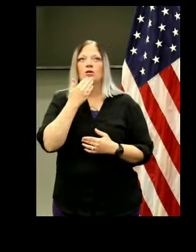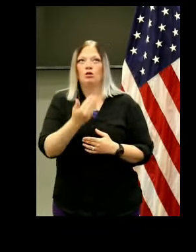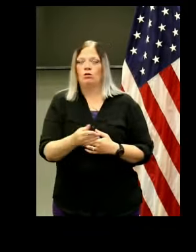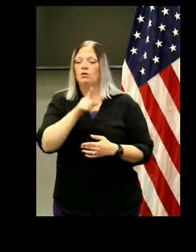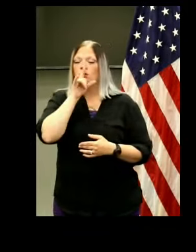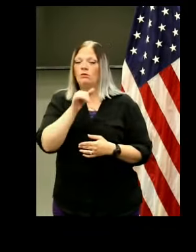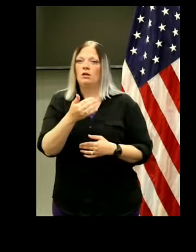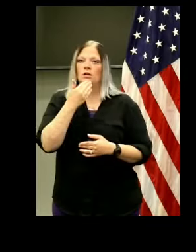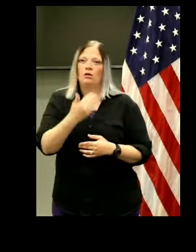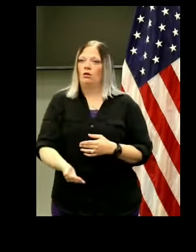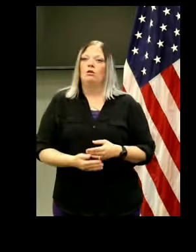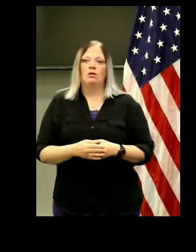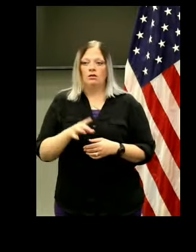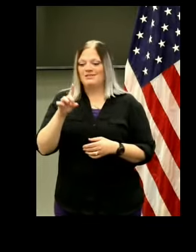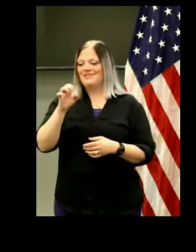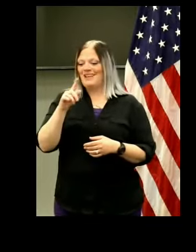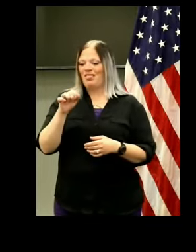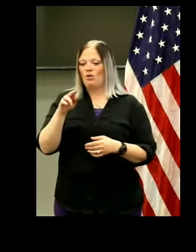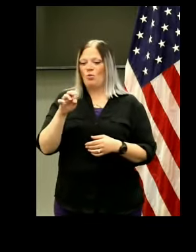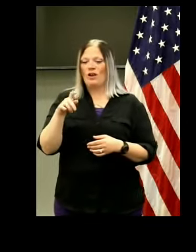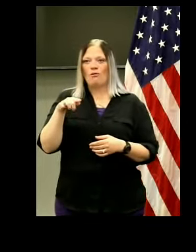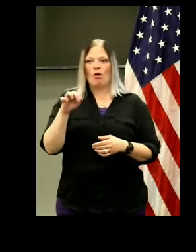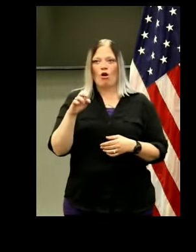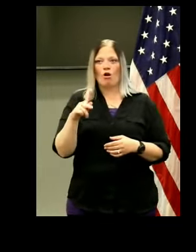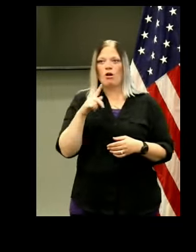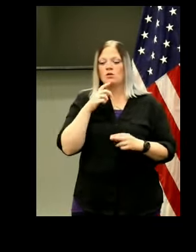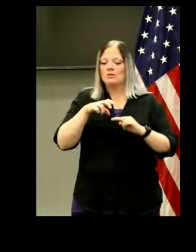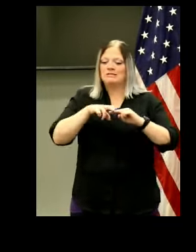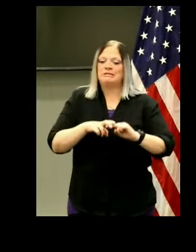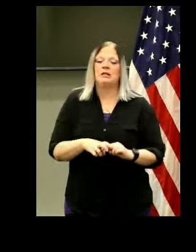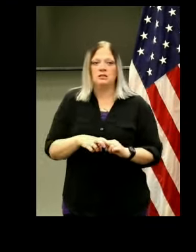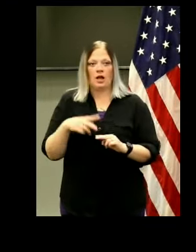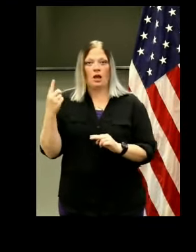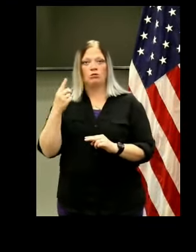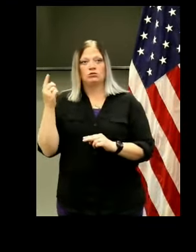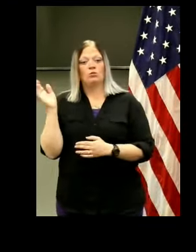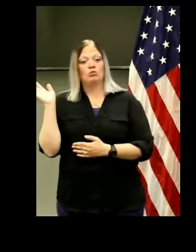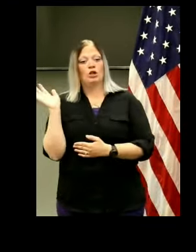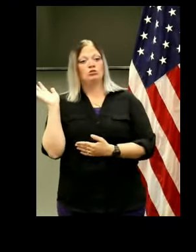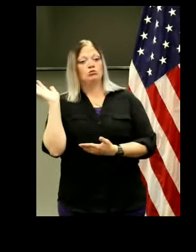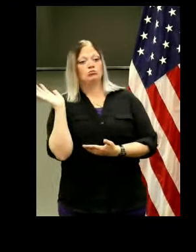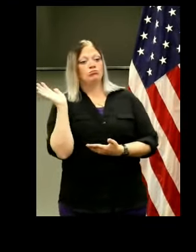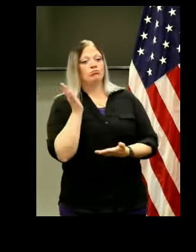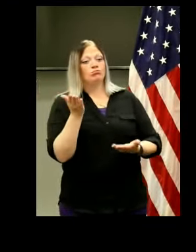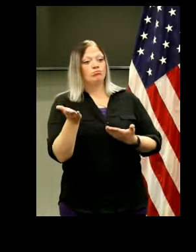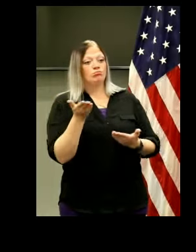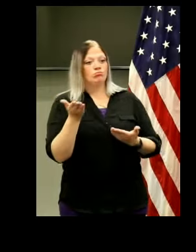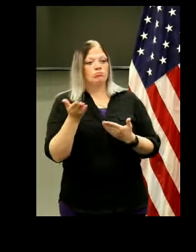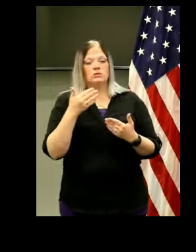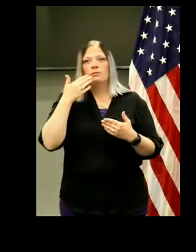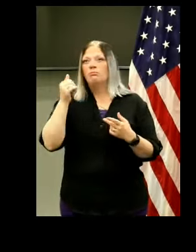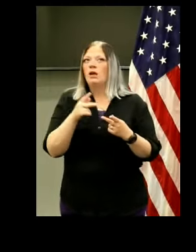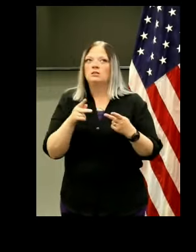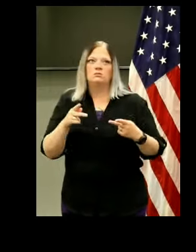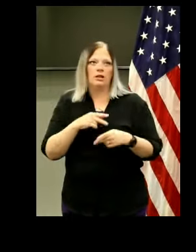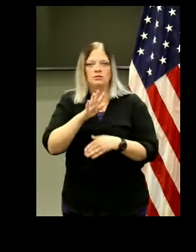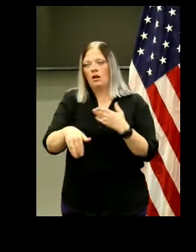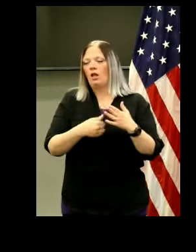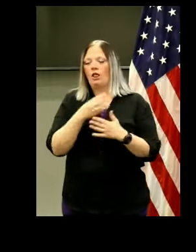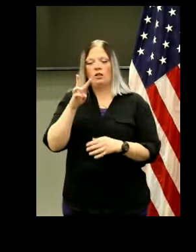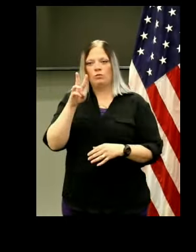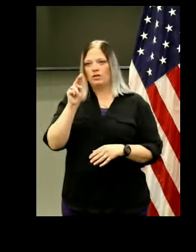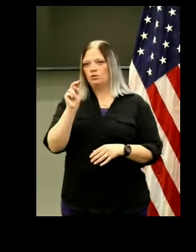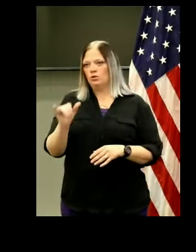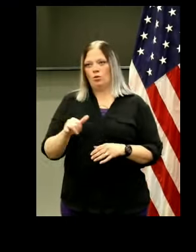really good to be able to sit down, have someone serve you in one of the best places in all of Western New